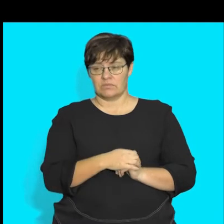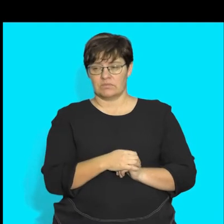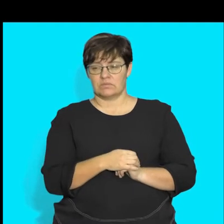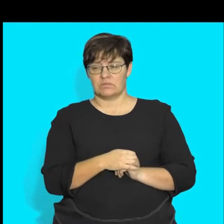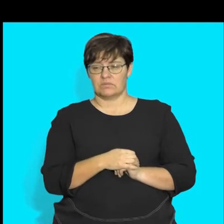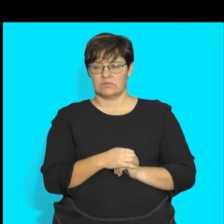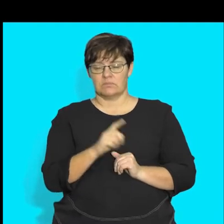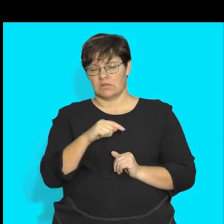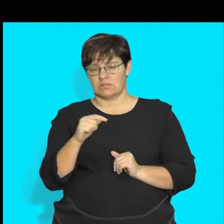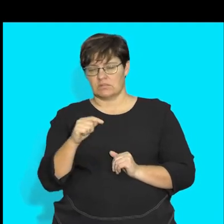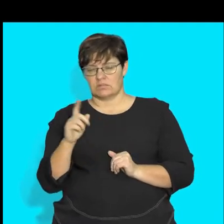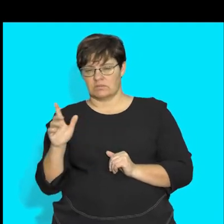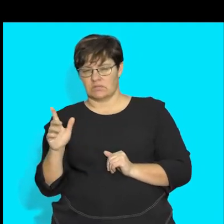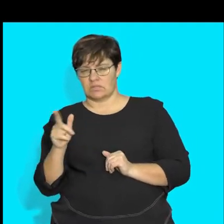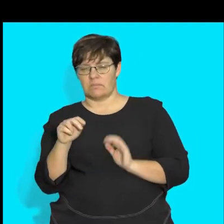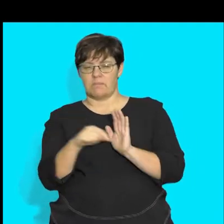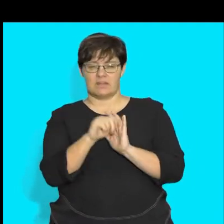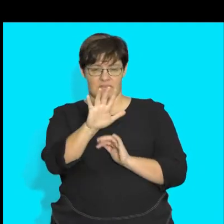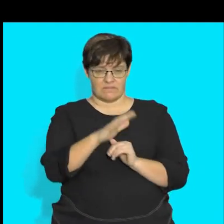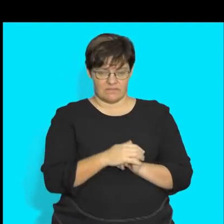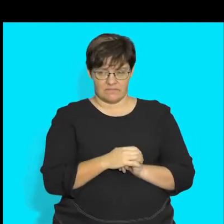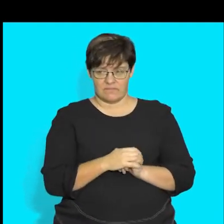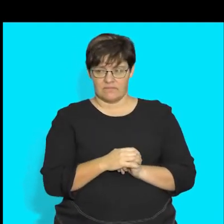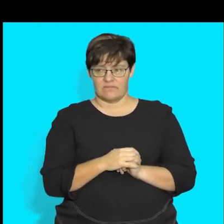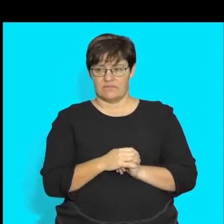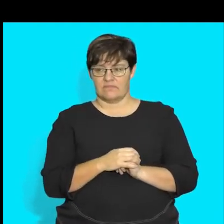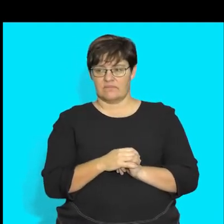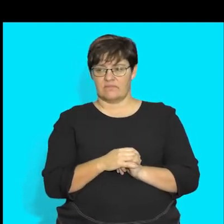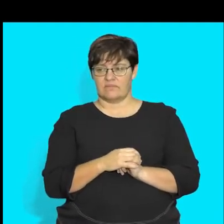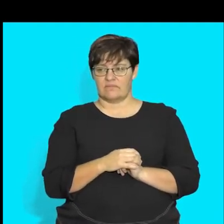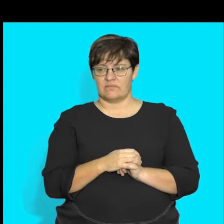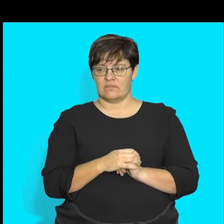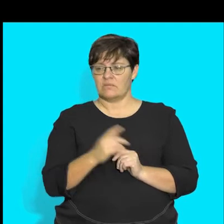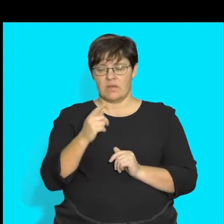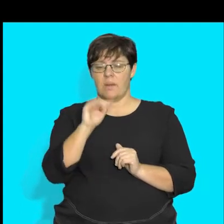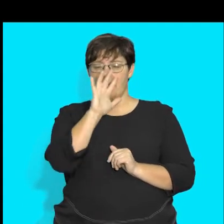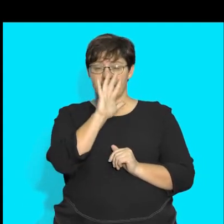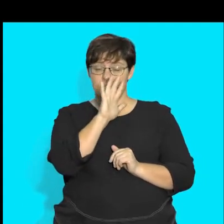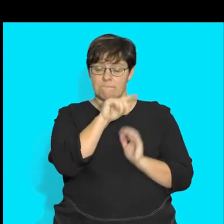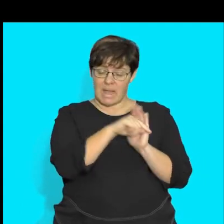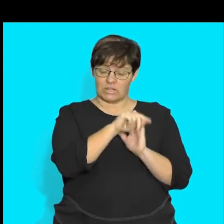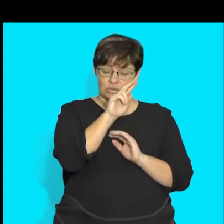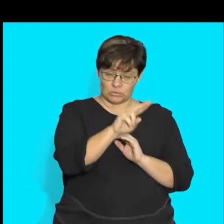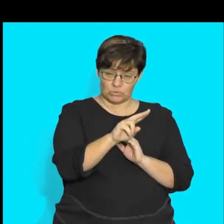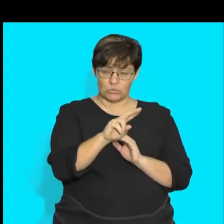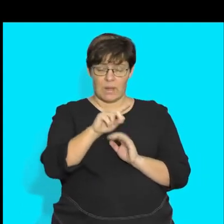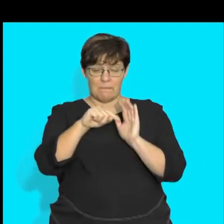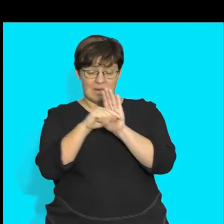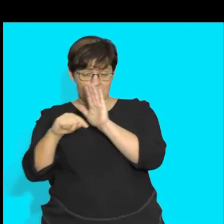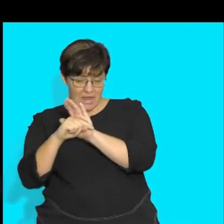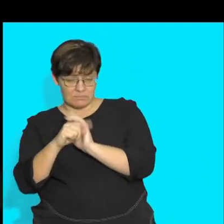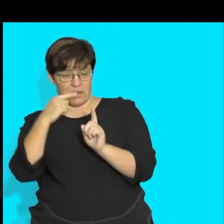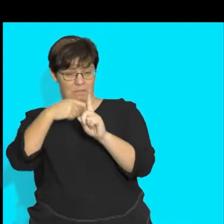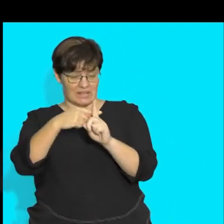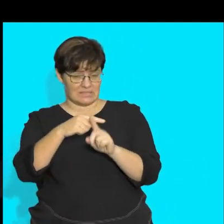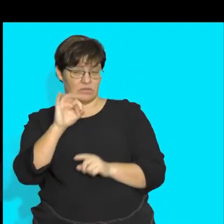4. And at the bottom, I'm going to get minus 2 minus minus 3 is minus 2 plus 3, which is going to be 1. And